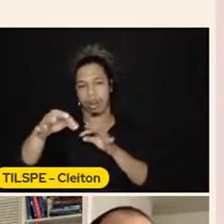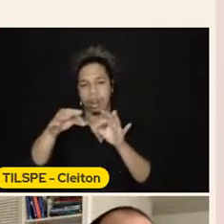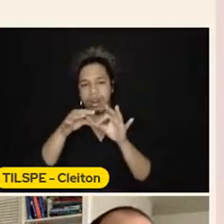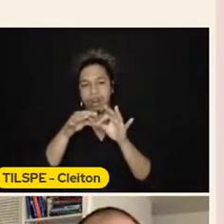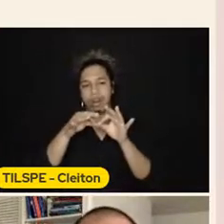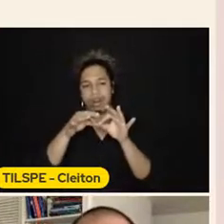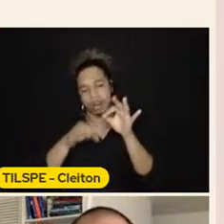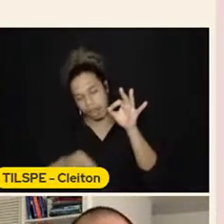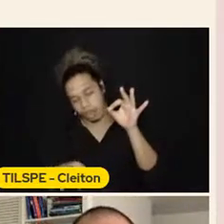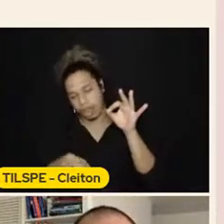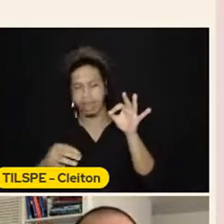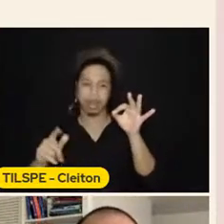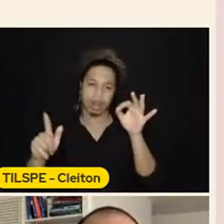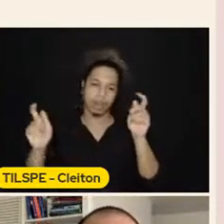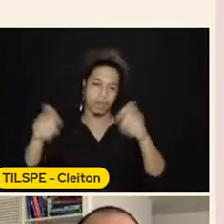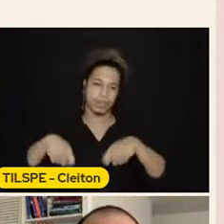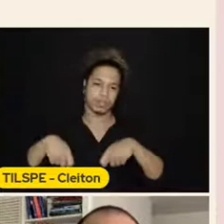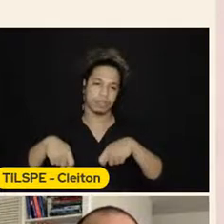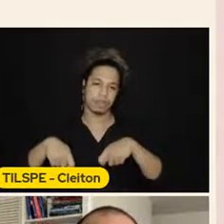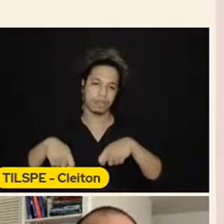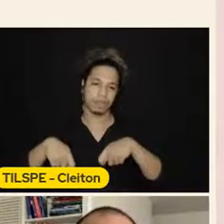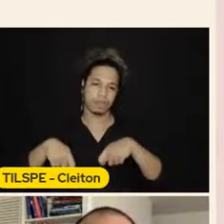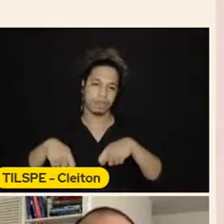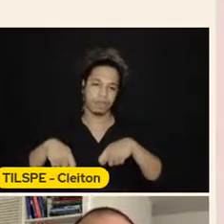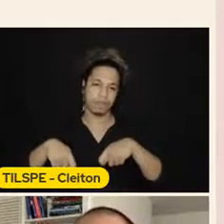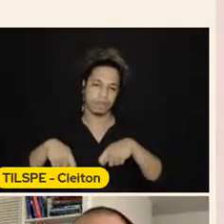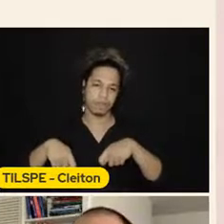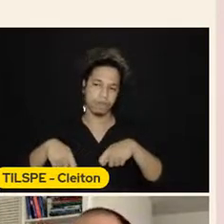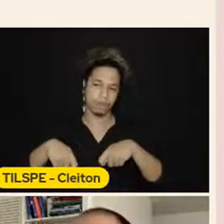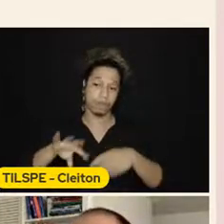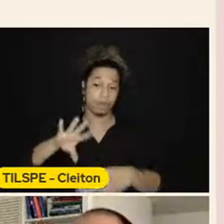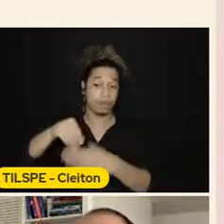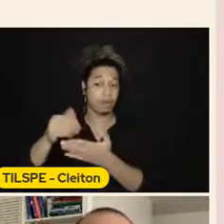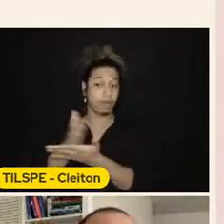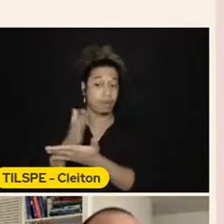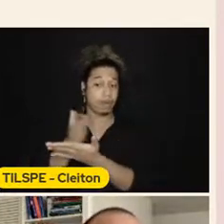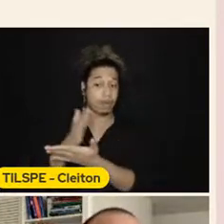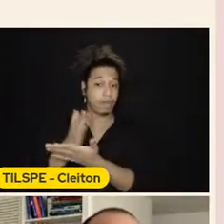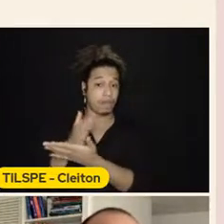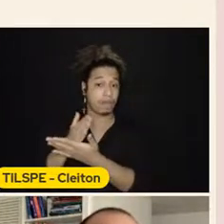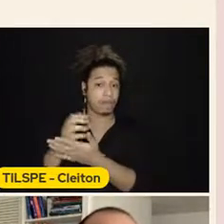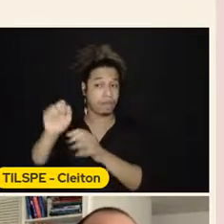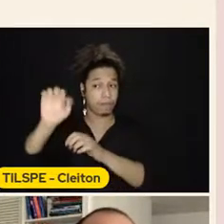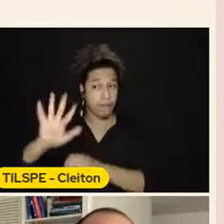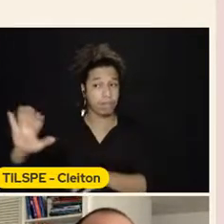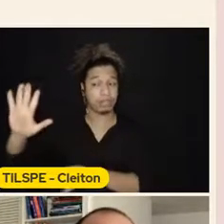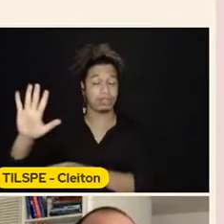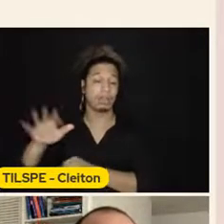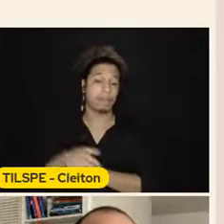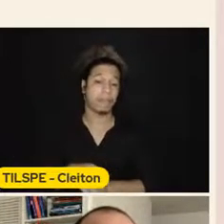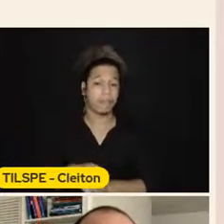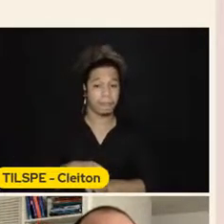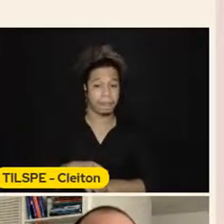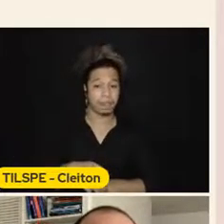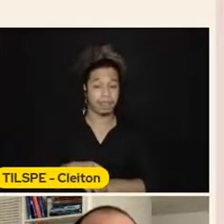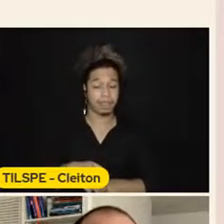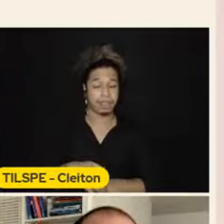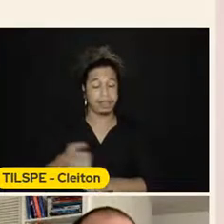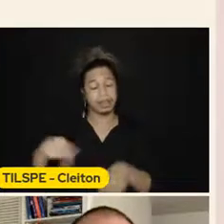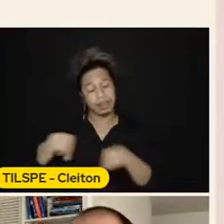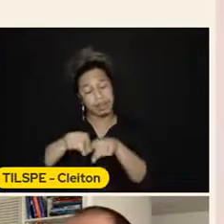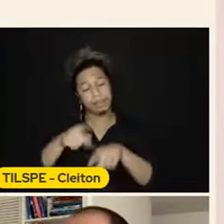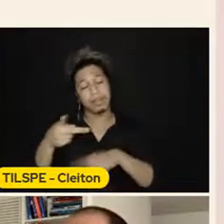picture book. We've been talking about nurturing a